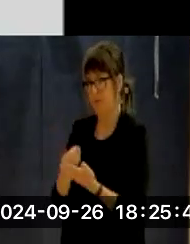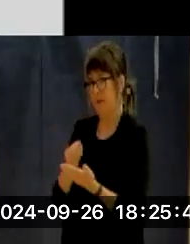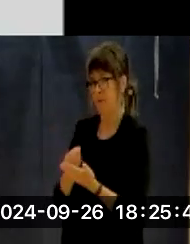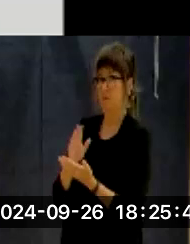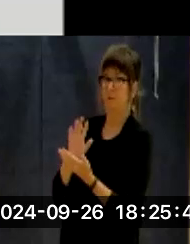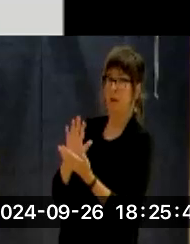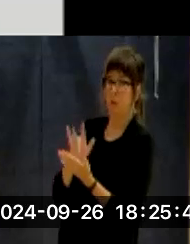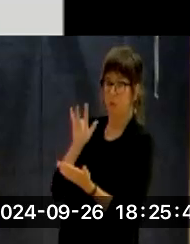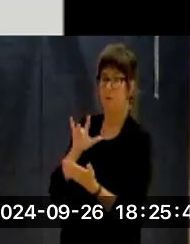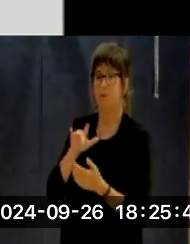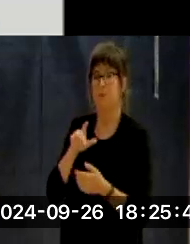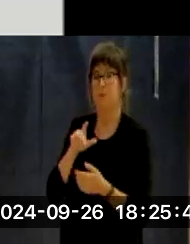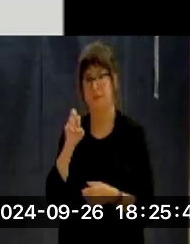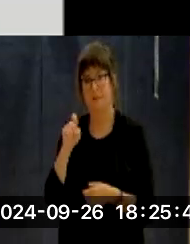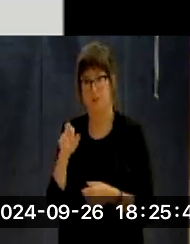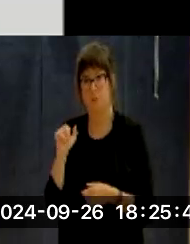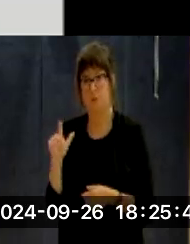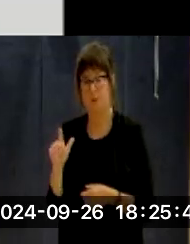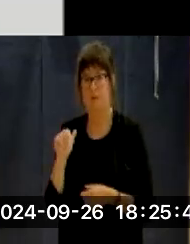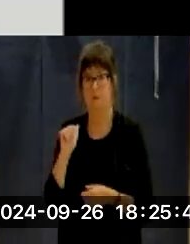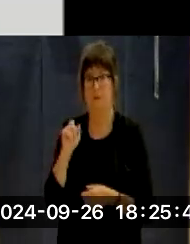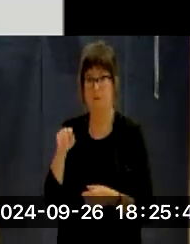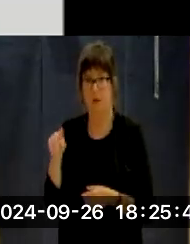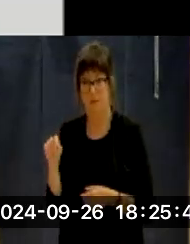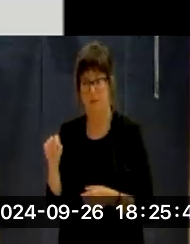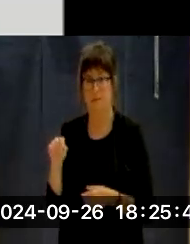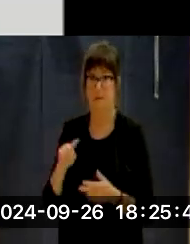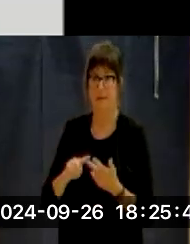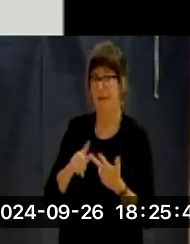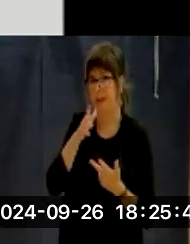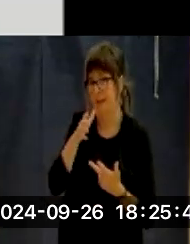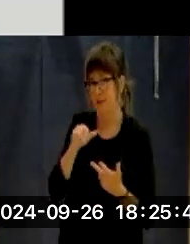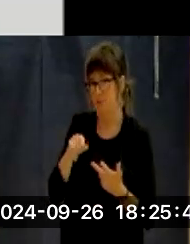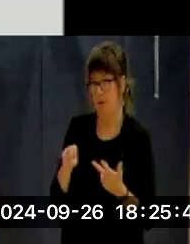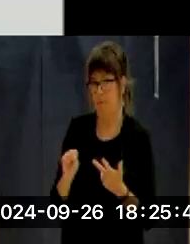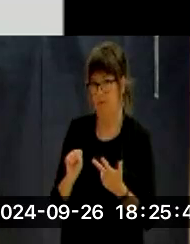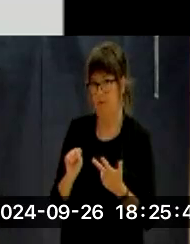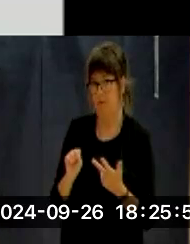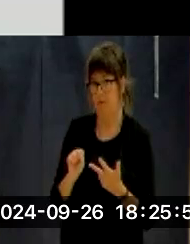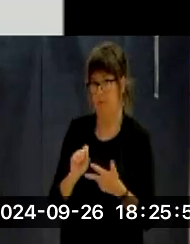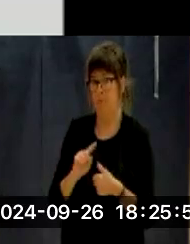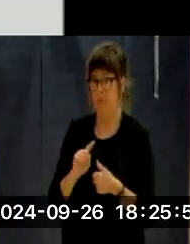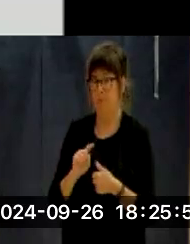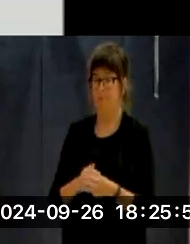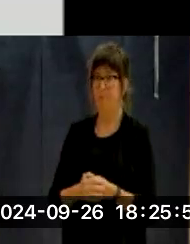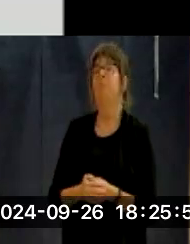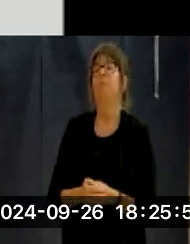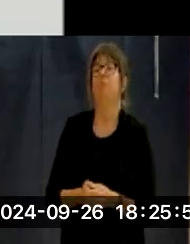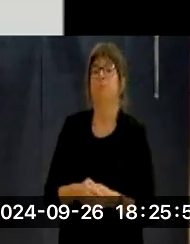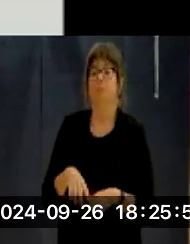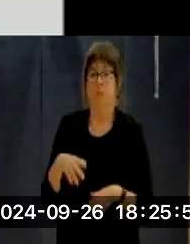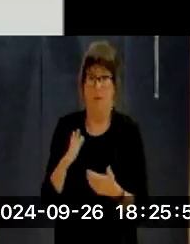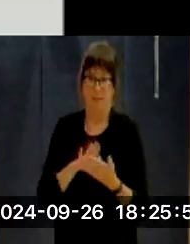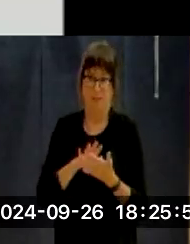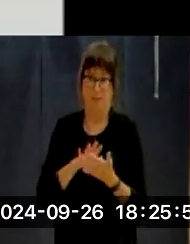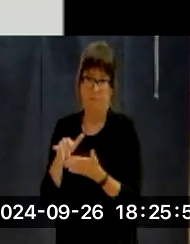sexual assault, and hate crimes. I'll start with financial abuse. This is nationally again. Academic studies confirm